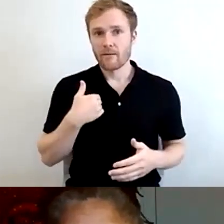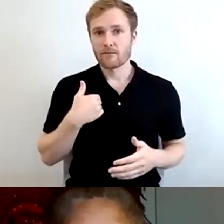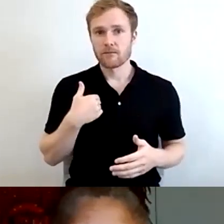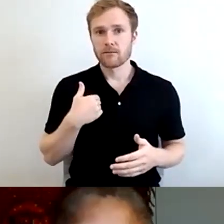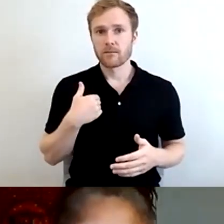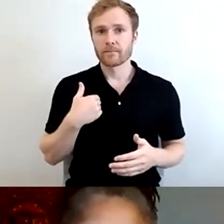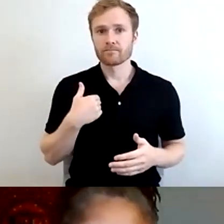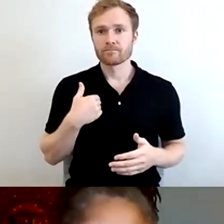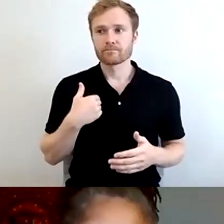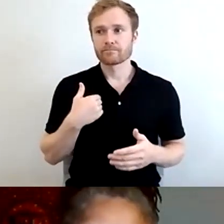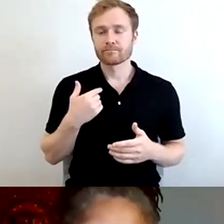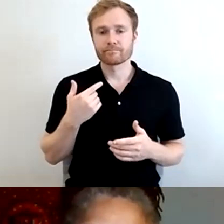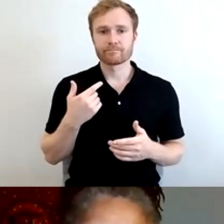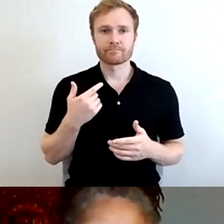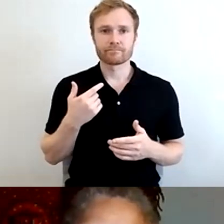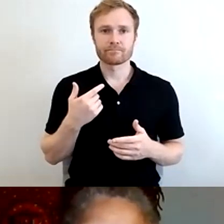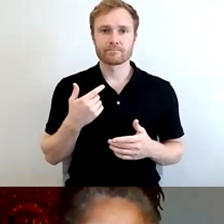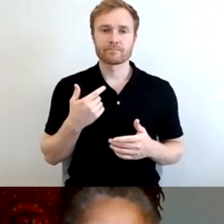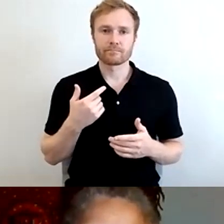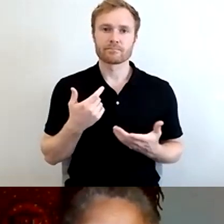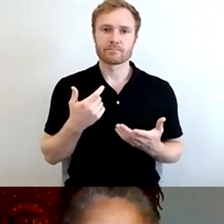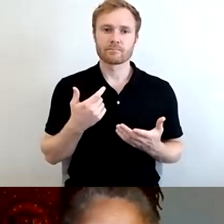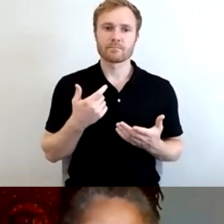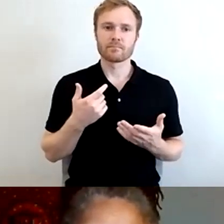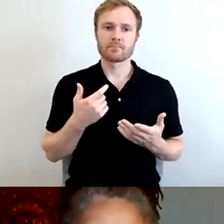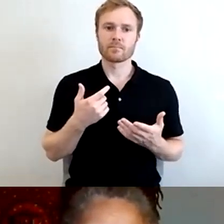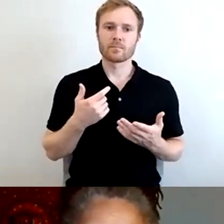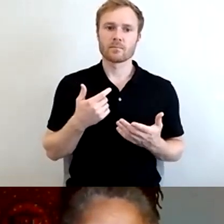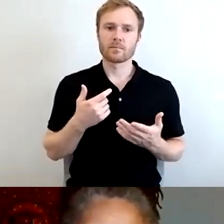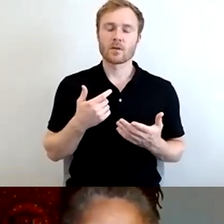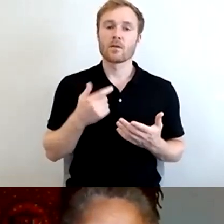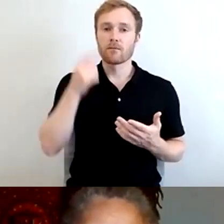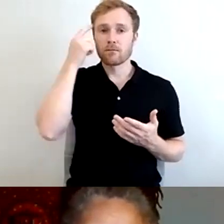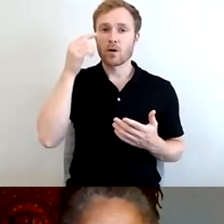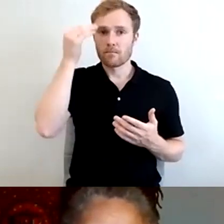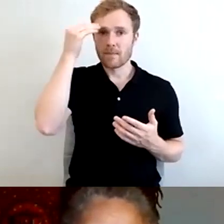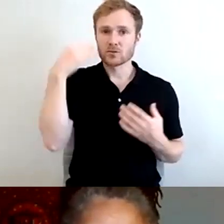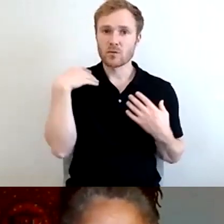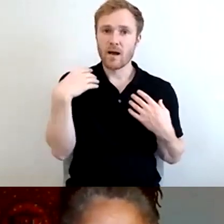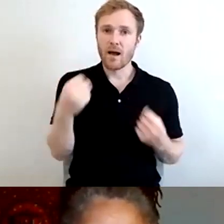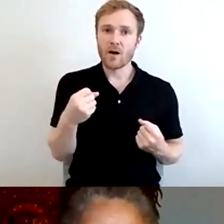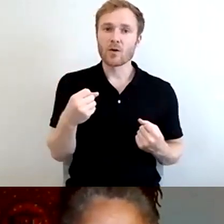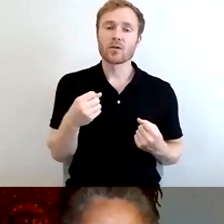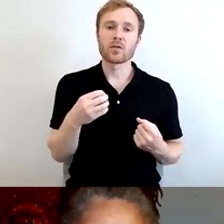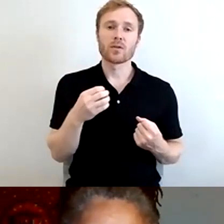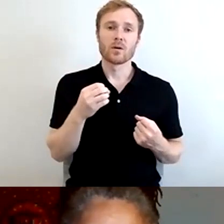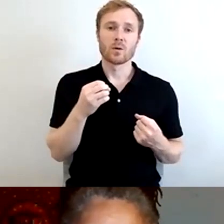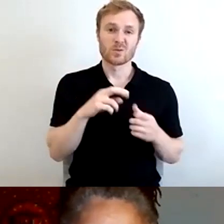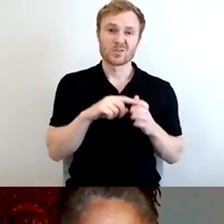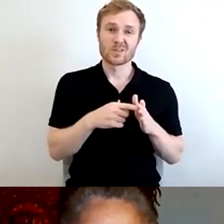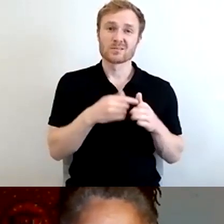have somebody to go to get started on T or even your mental health, but going somewhere for the first